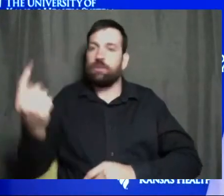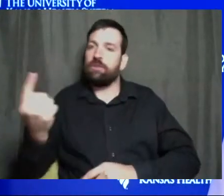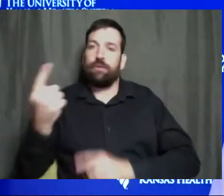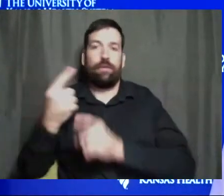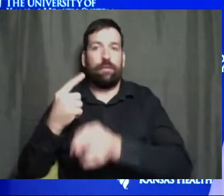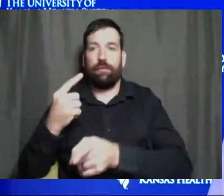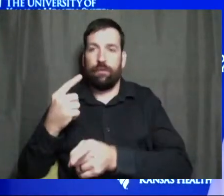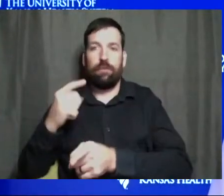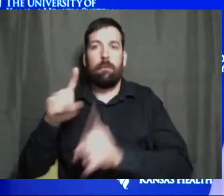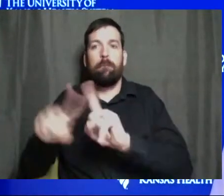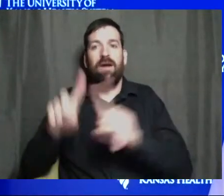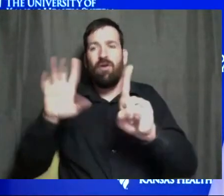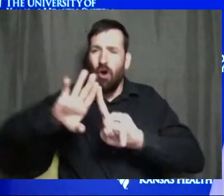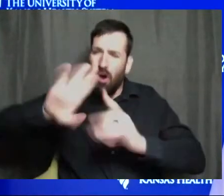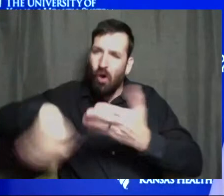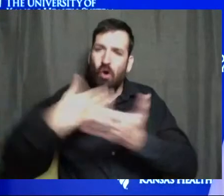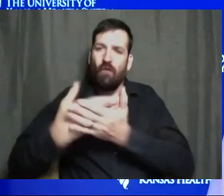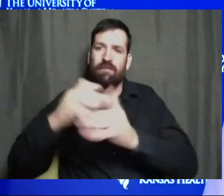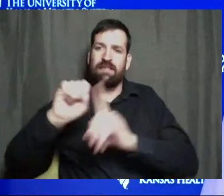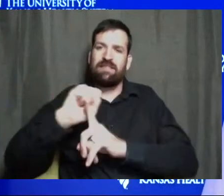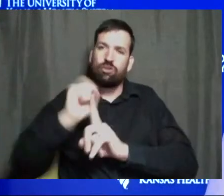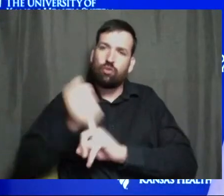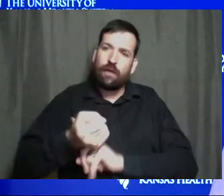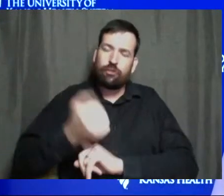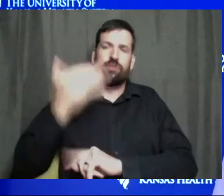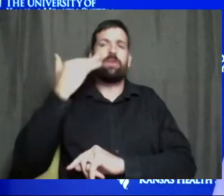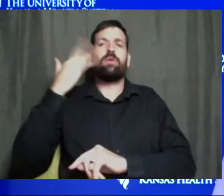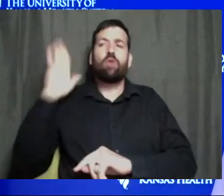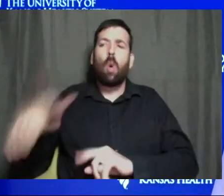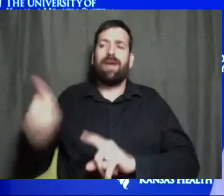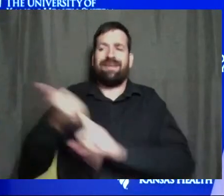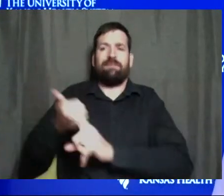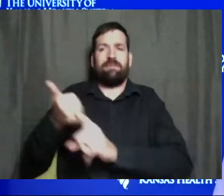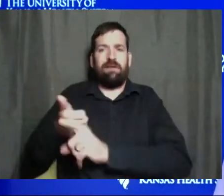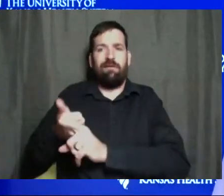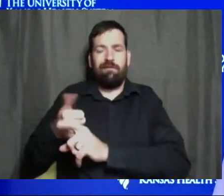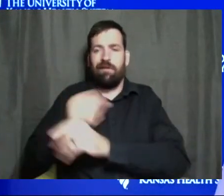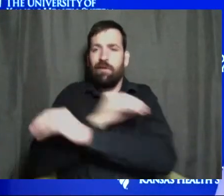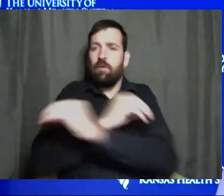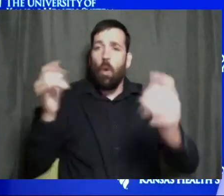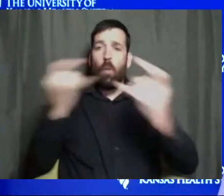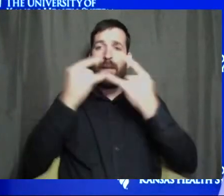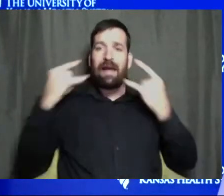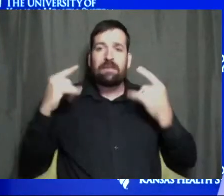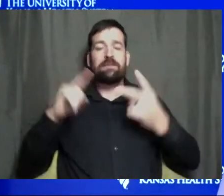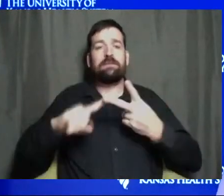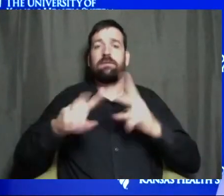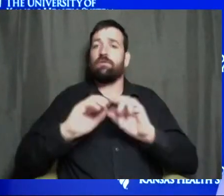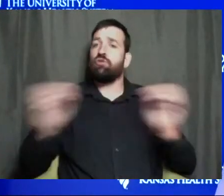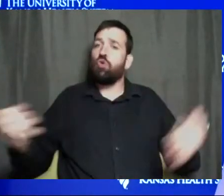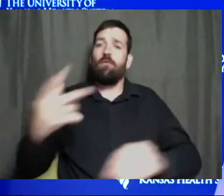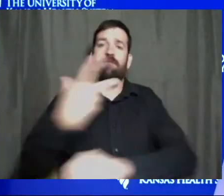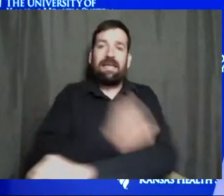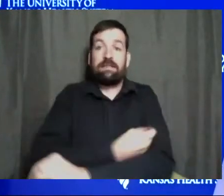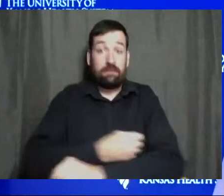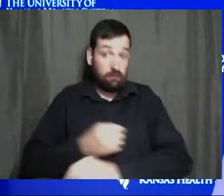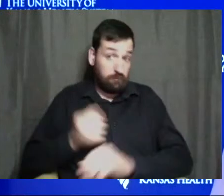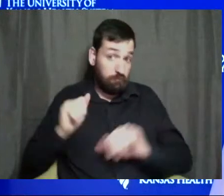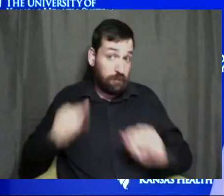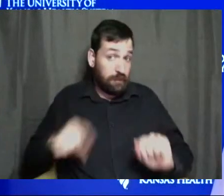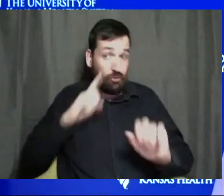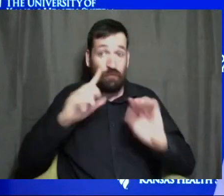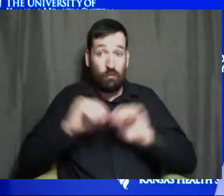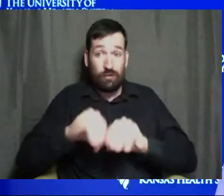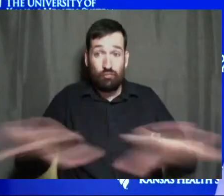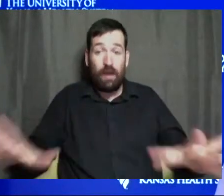Aaron Rodgers was in, knowing he was unvaccinated, but he was unmasked around other people. What is that potential to spread it to other people who may be